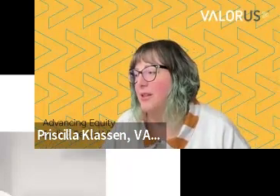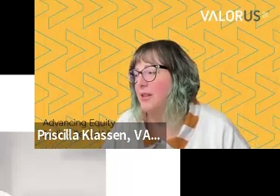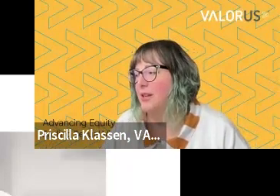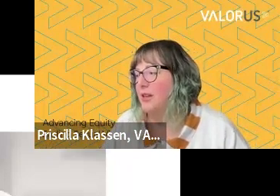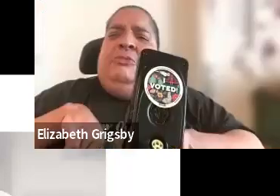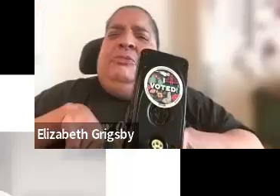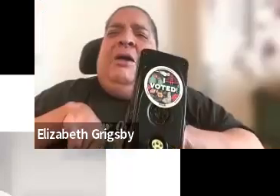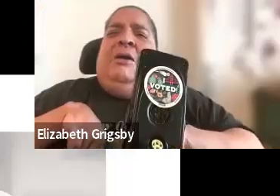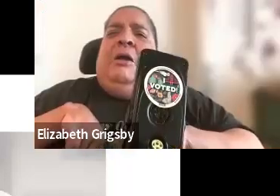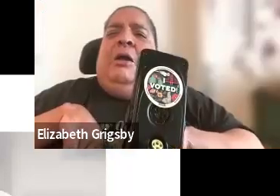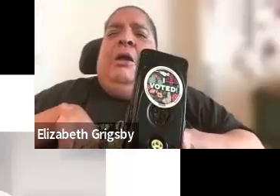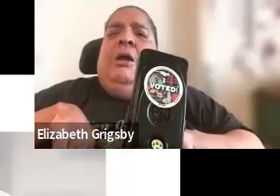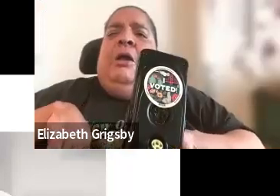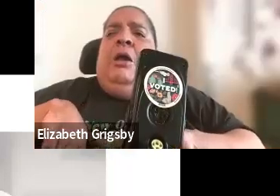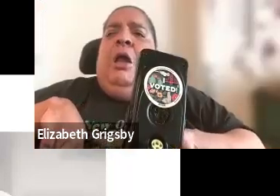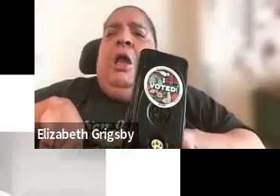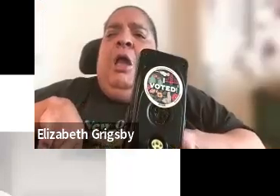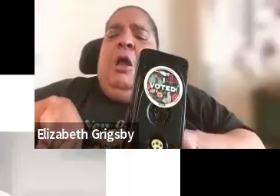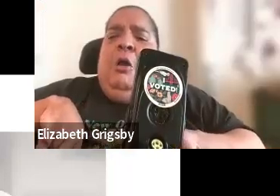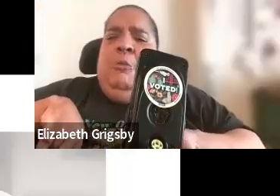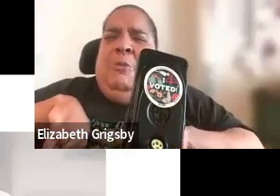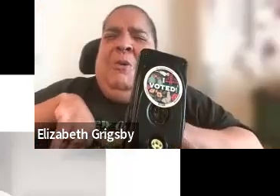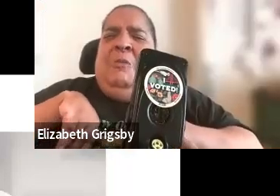Liz. It's like